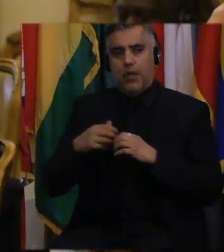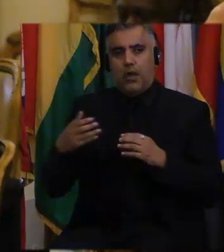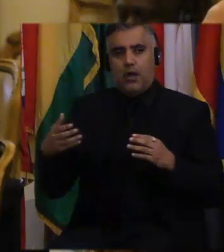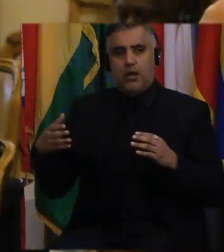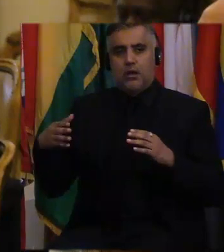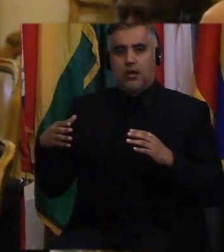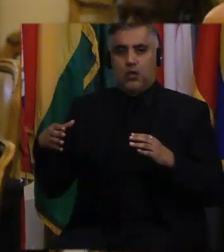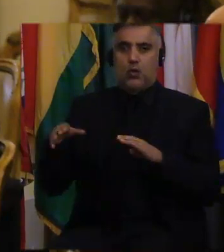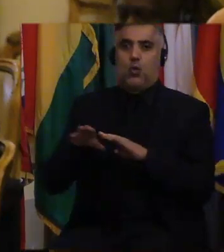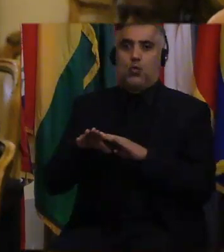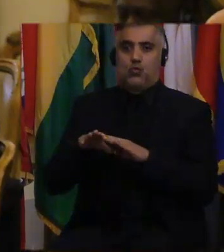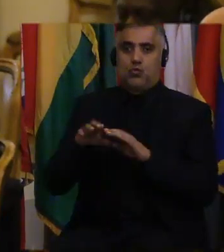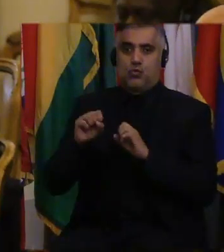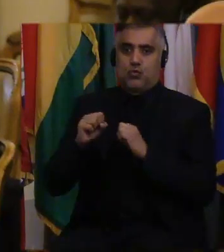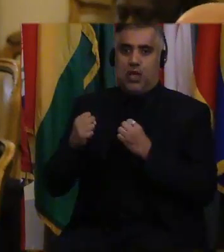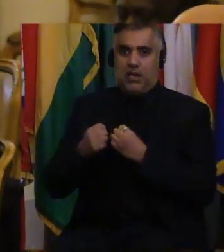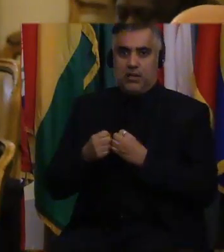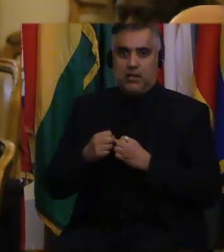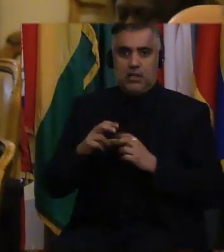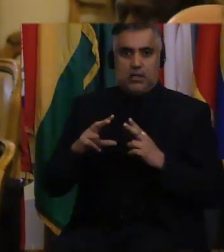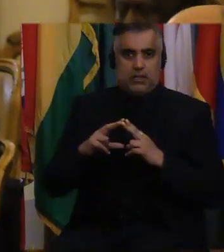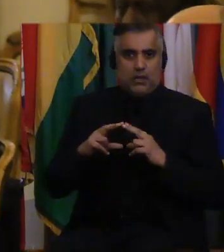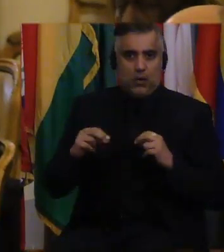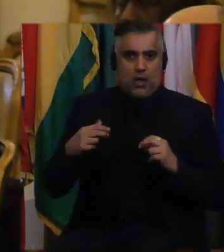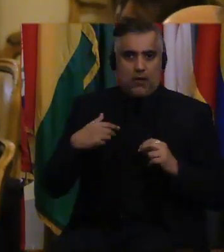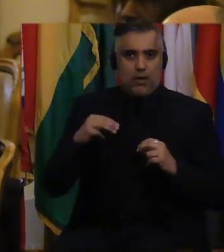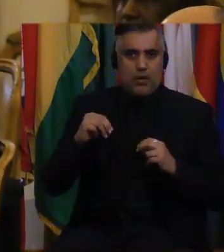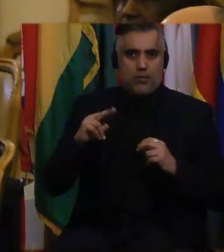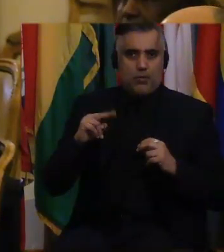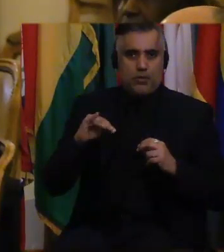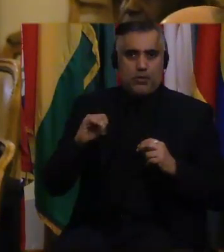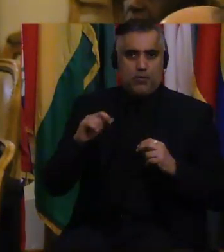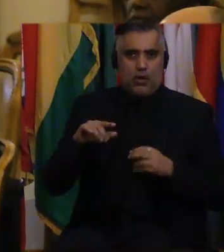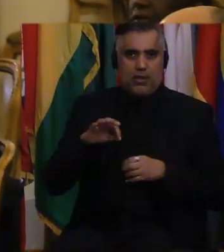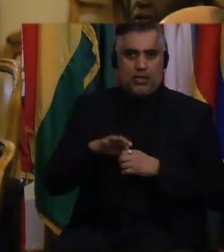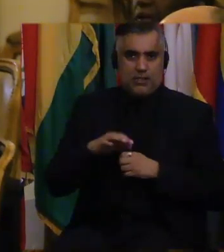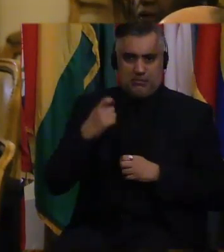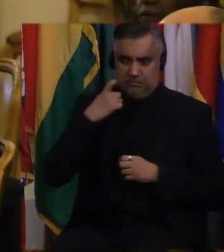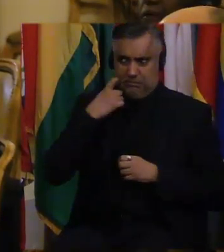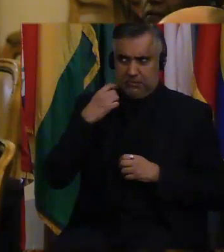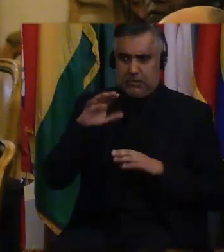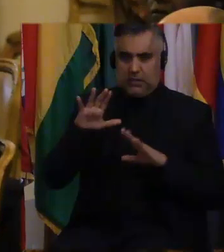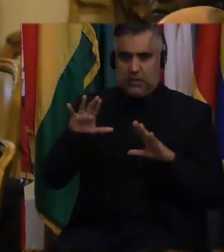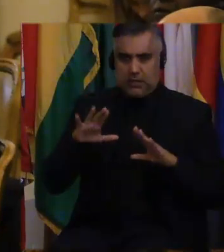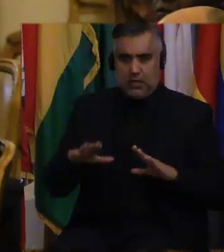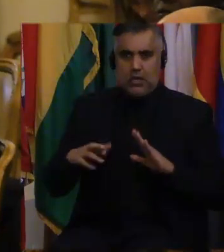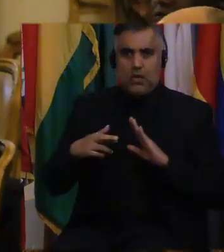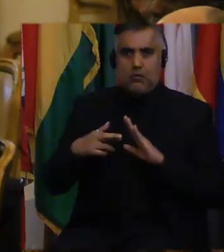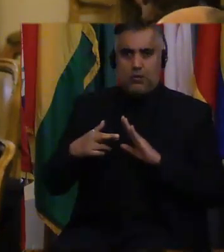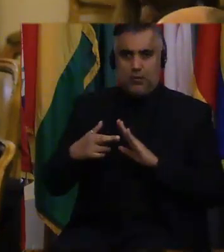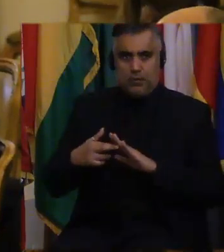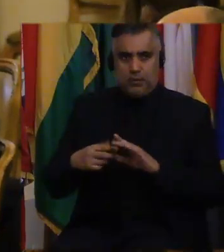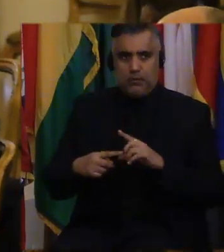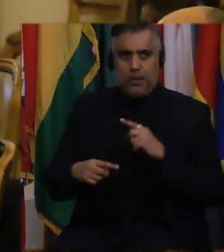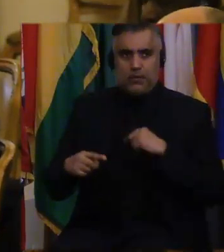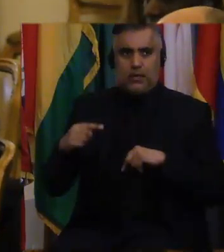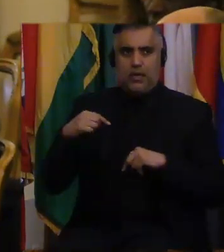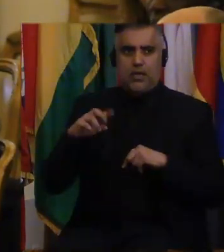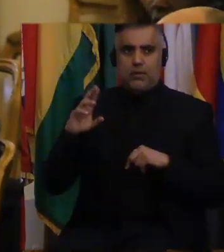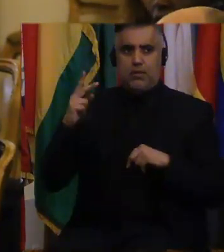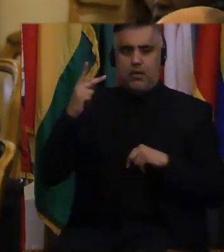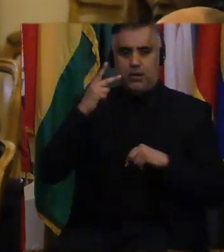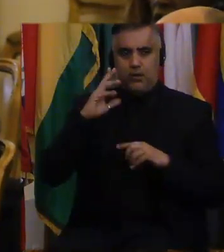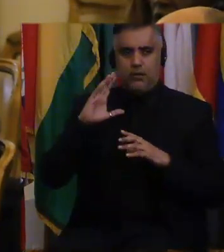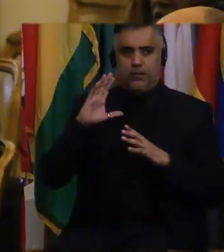closing society. Nicaragua held a municipal election on Sunday, which was represented further backsliding in the